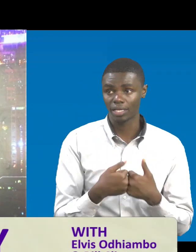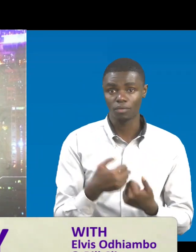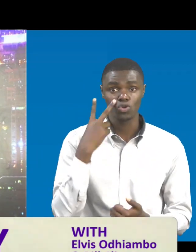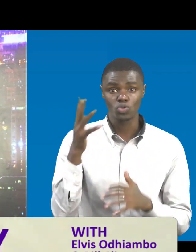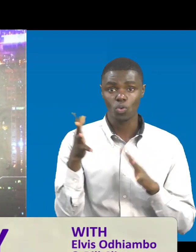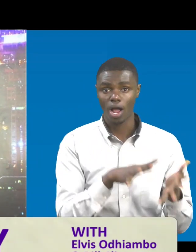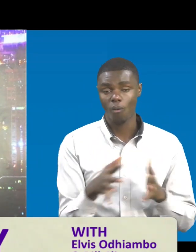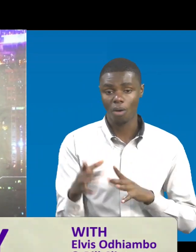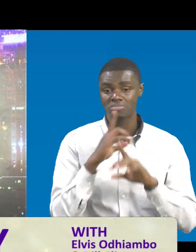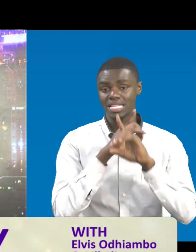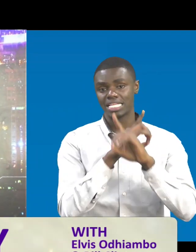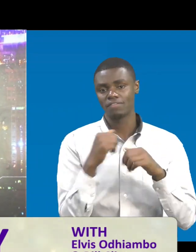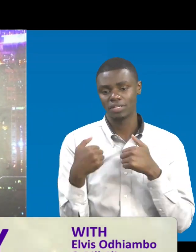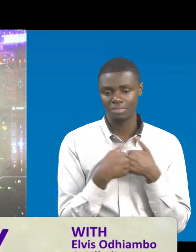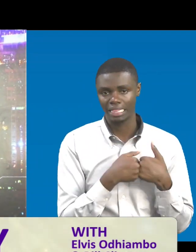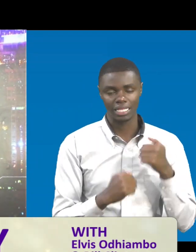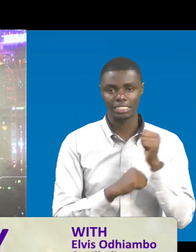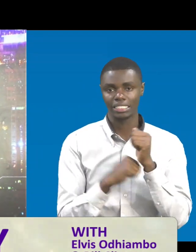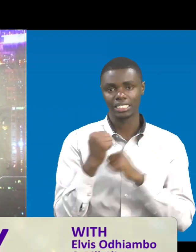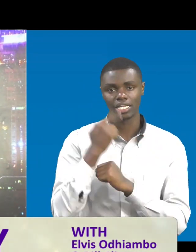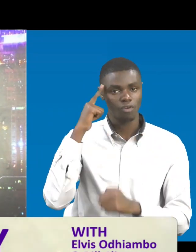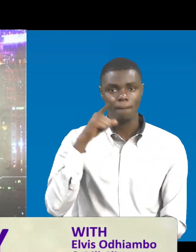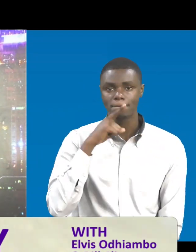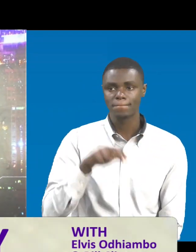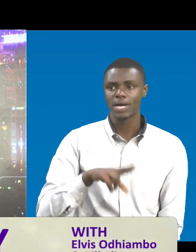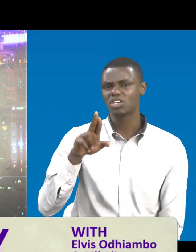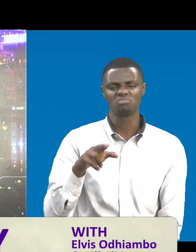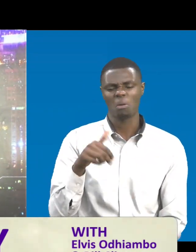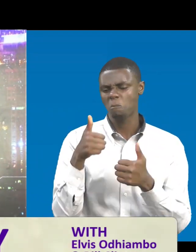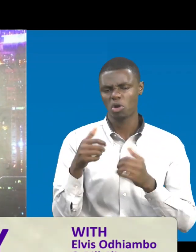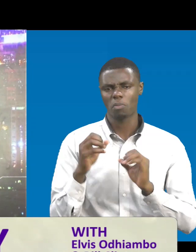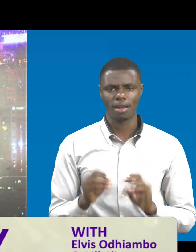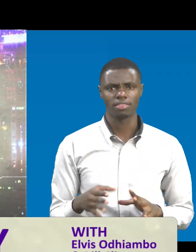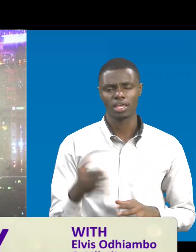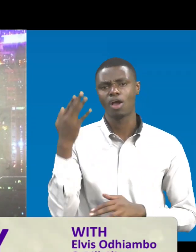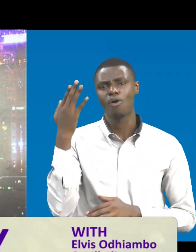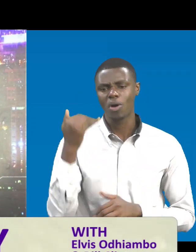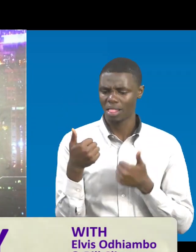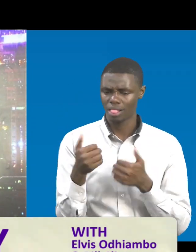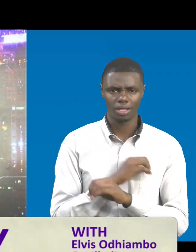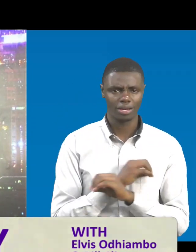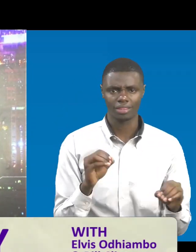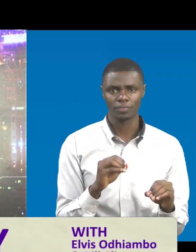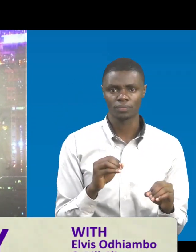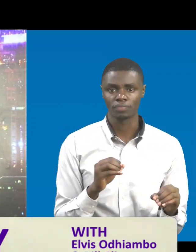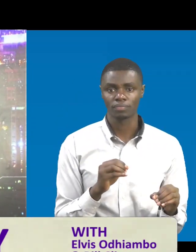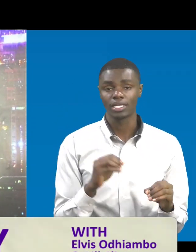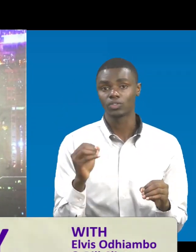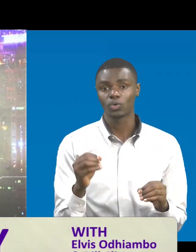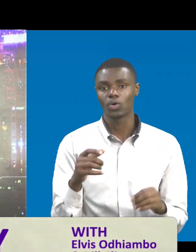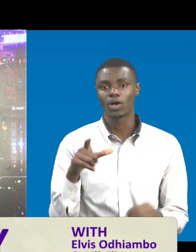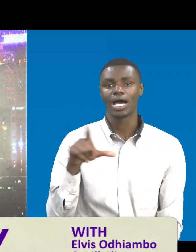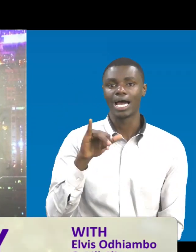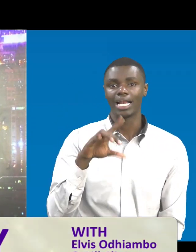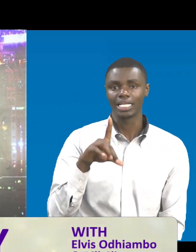saw how the defense structure for United is really not really properly, because it is not really well right now, because the likes of Lindelof